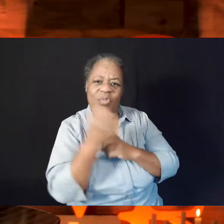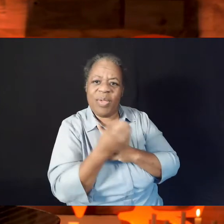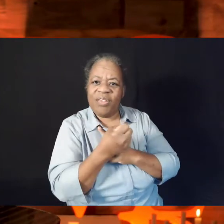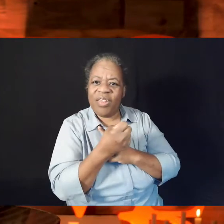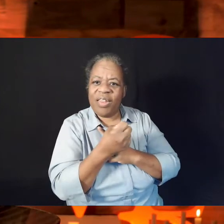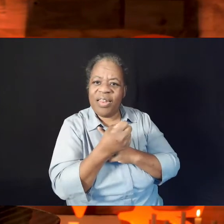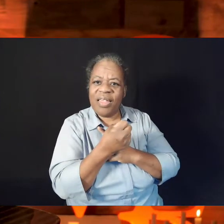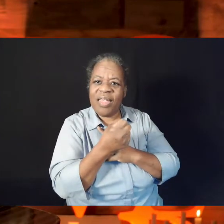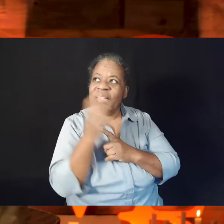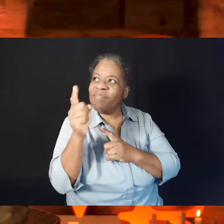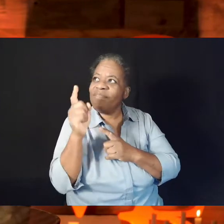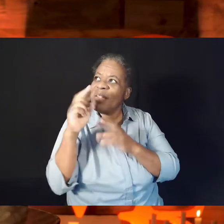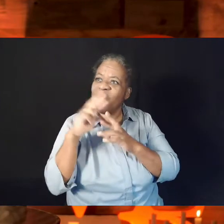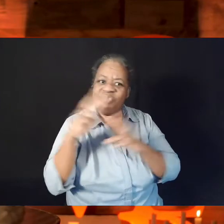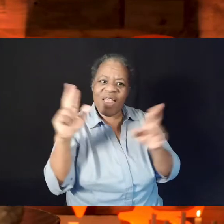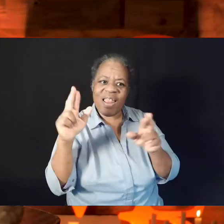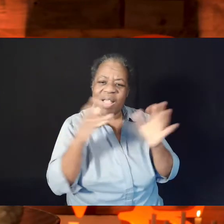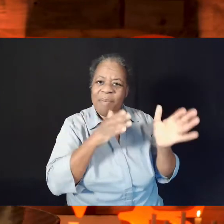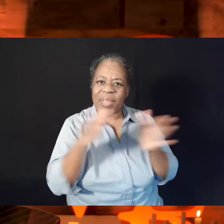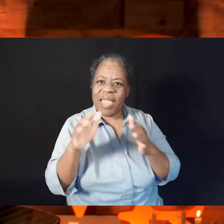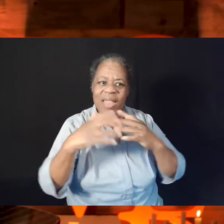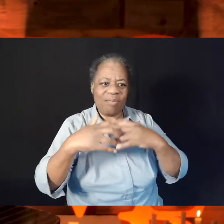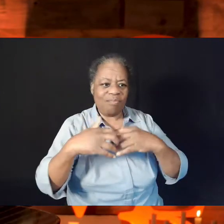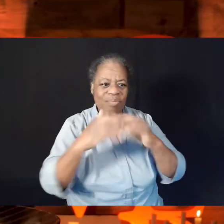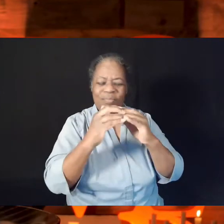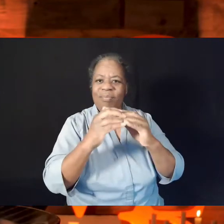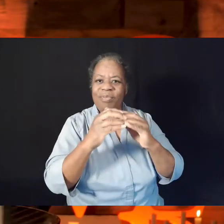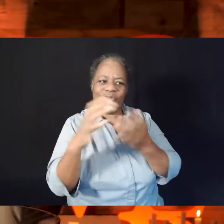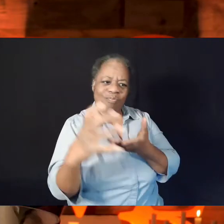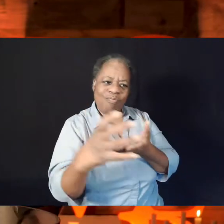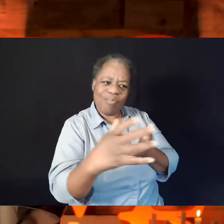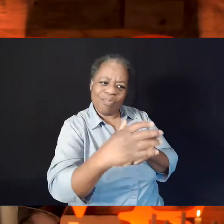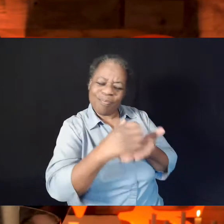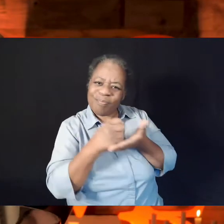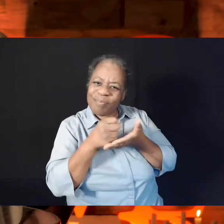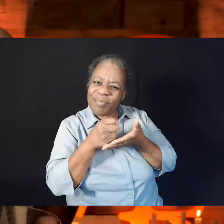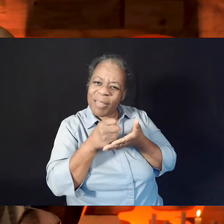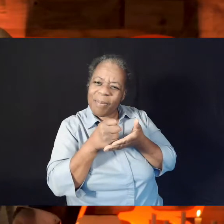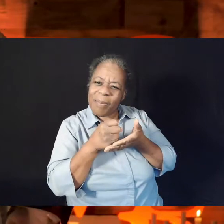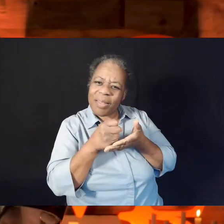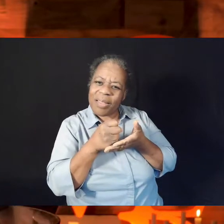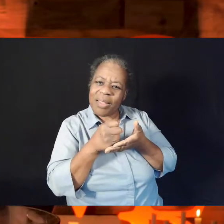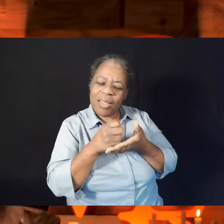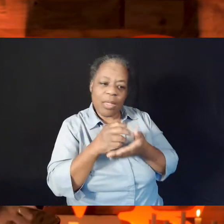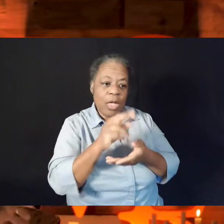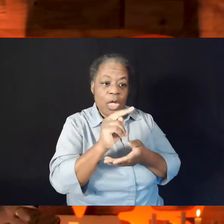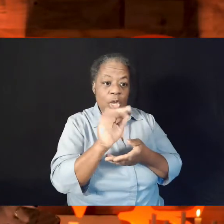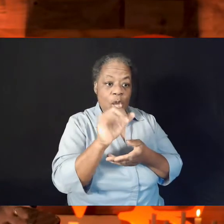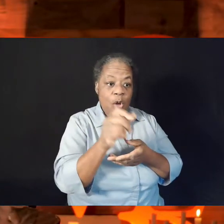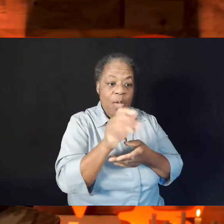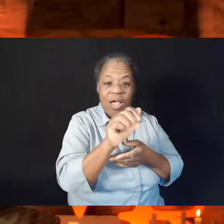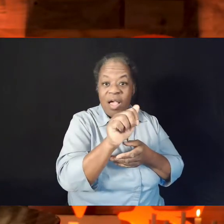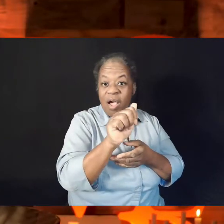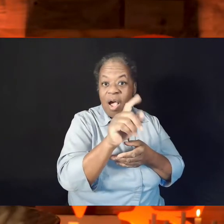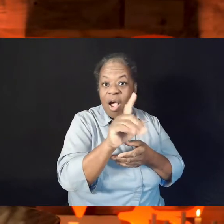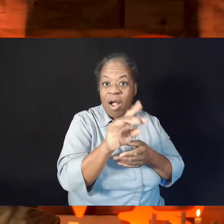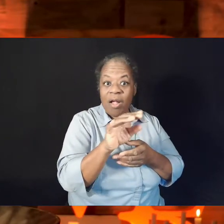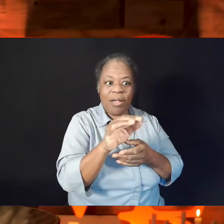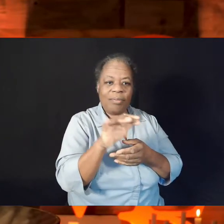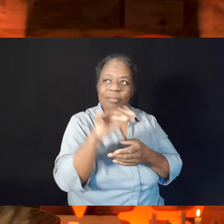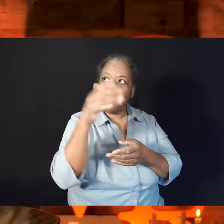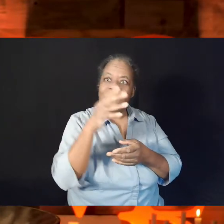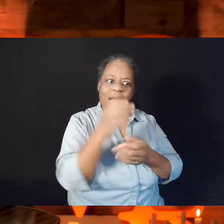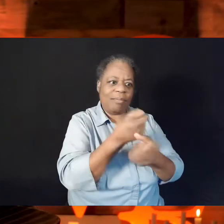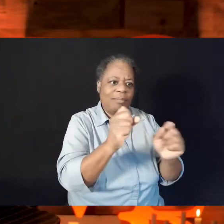to launch his plan to redeem them. Not Noah and the Ark, with God redeeming a family to start life over